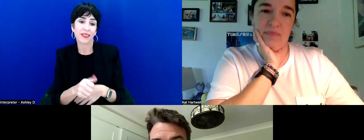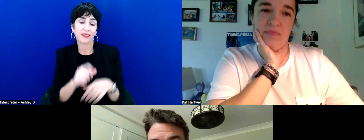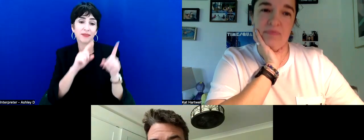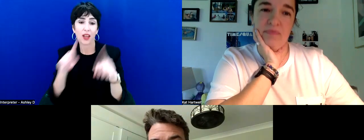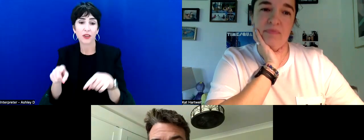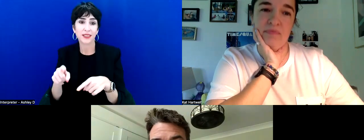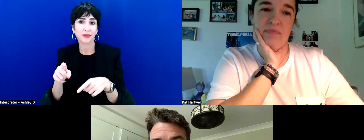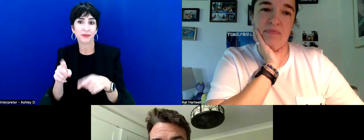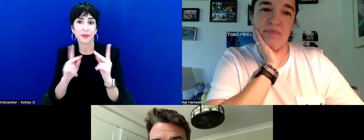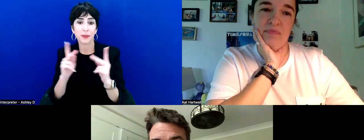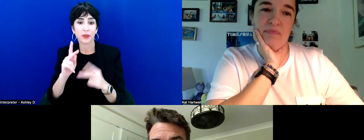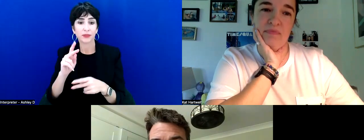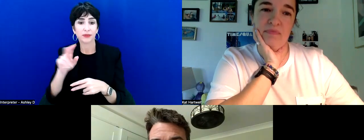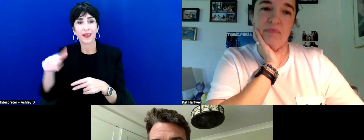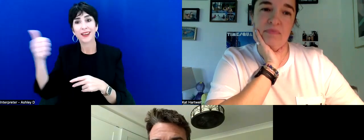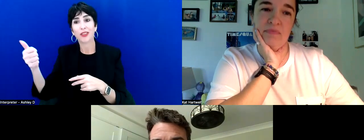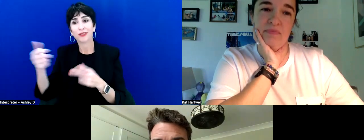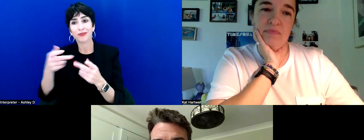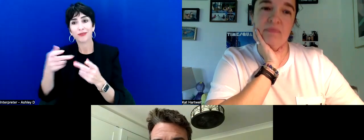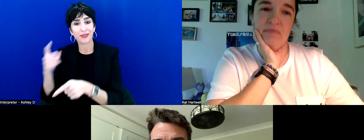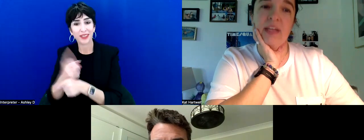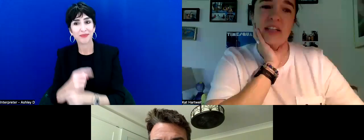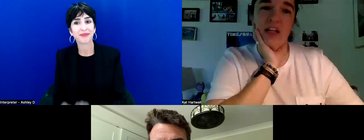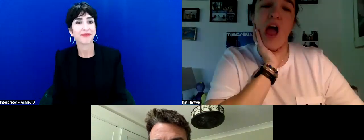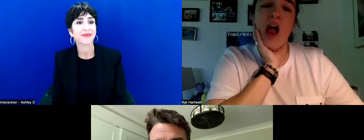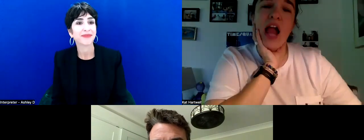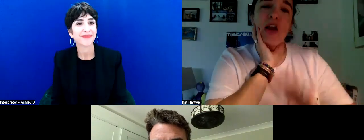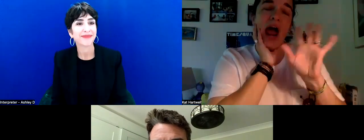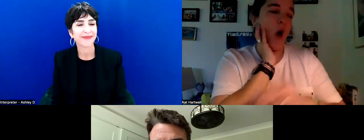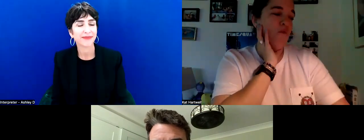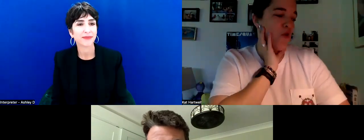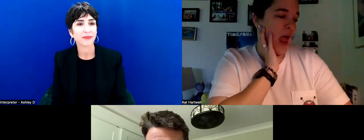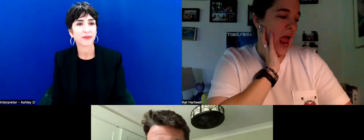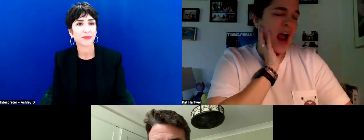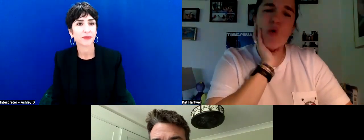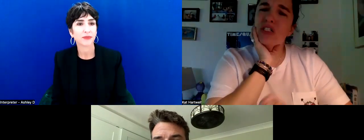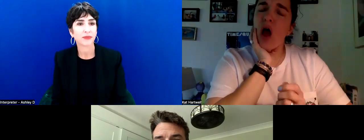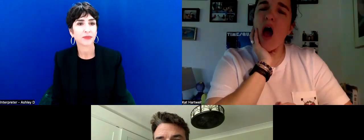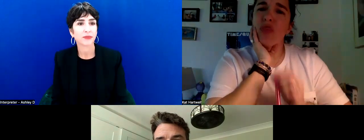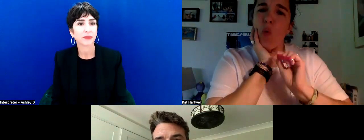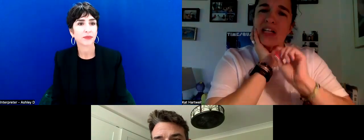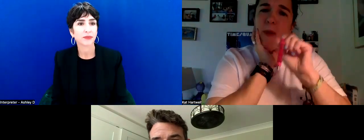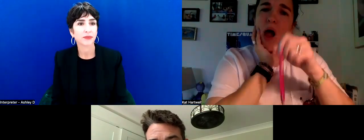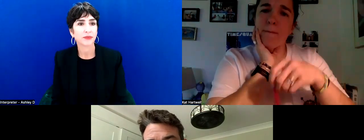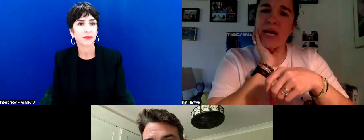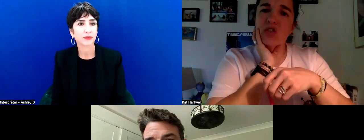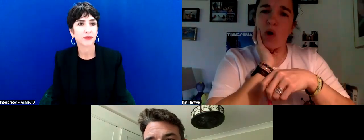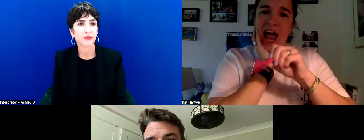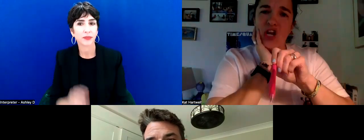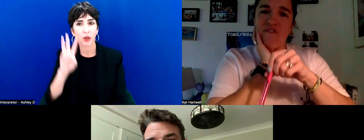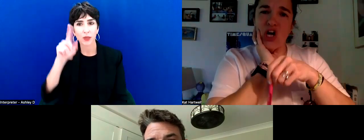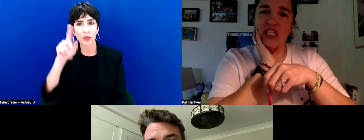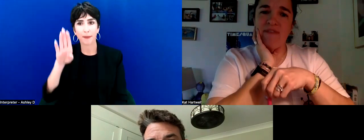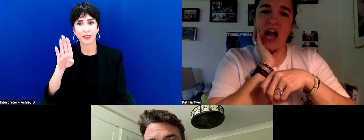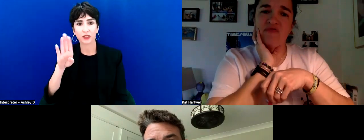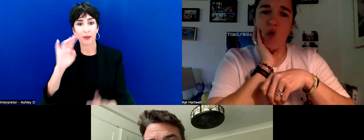I'll catch you ever at the next one, right? Yeah. Yeah, I Yeah. know it was the West Palm Beach. Was